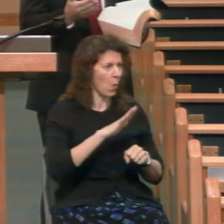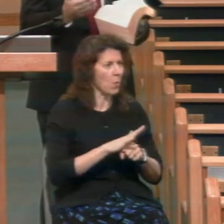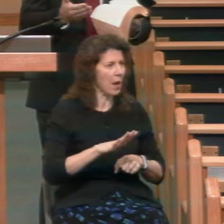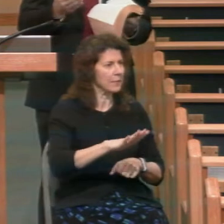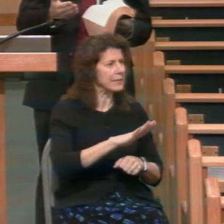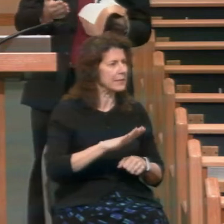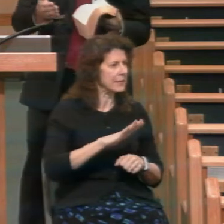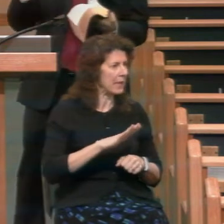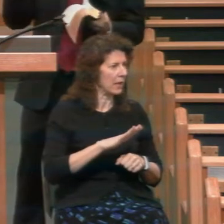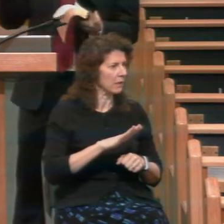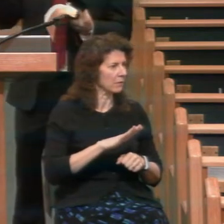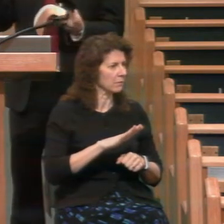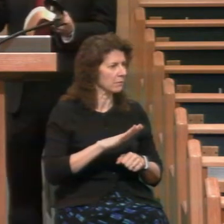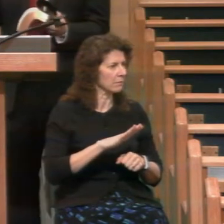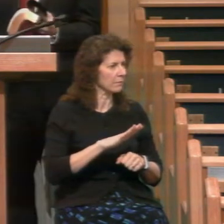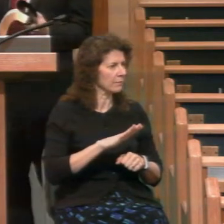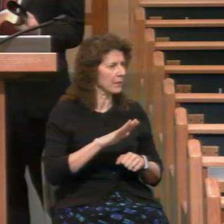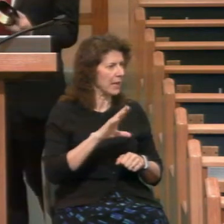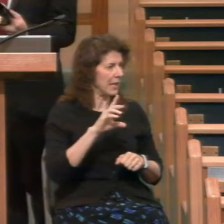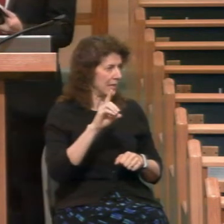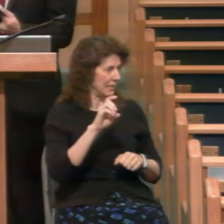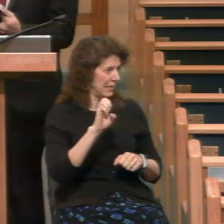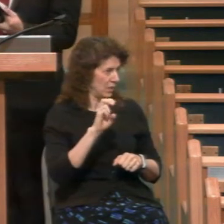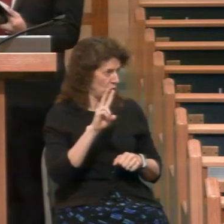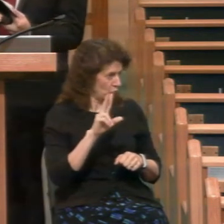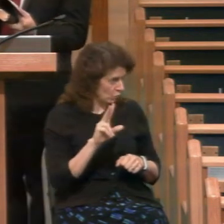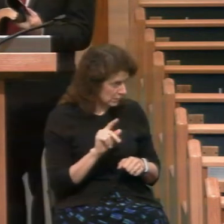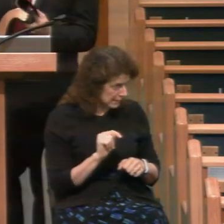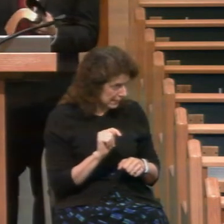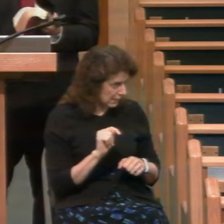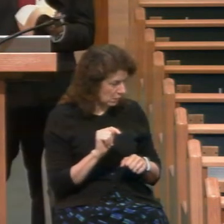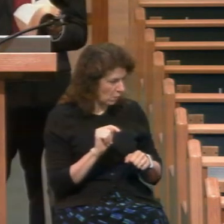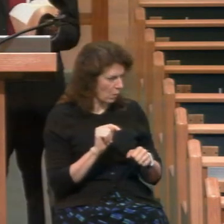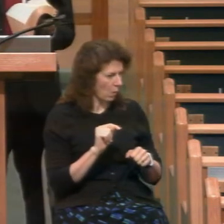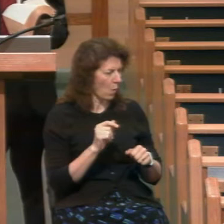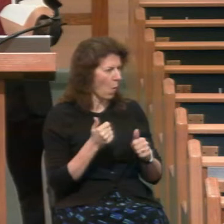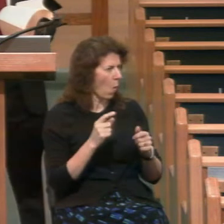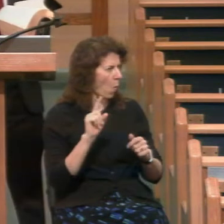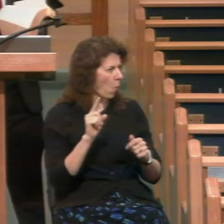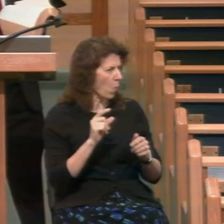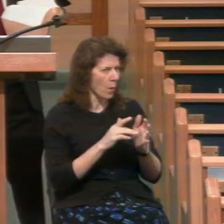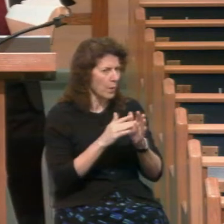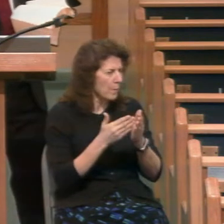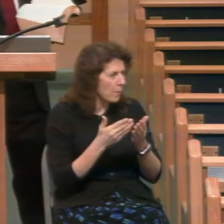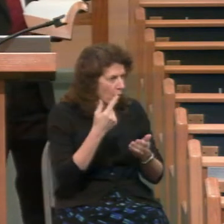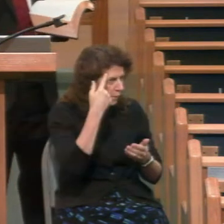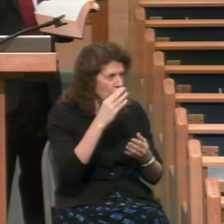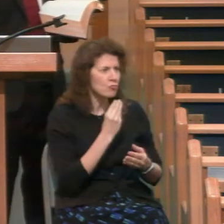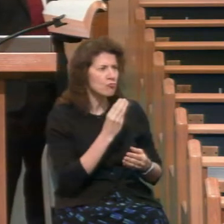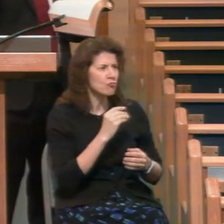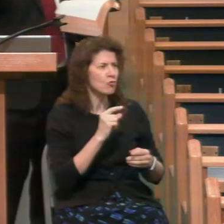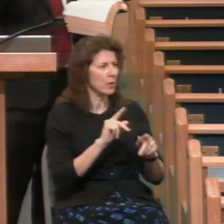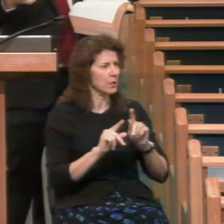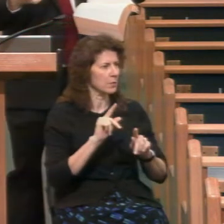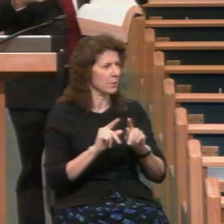we don't actually quite get there. When we do the book of Deuteronomy, where are we as a people, the Jewish people? Where are they?